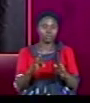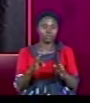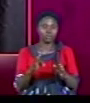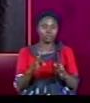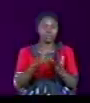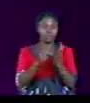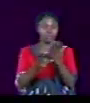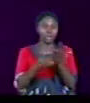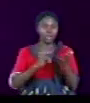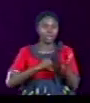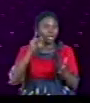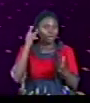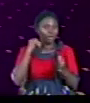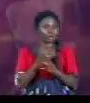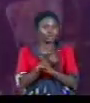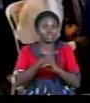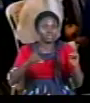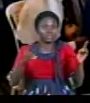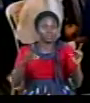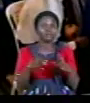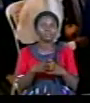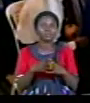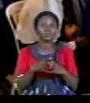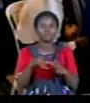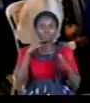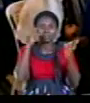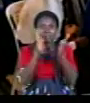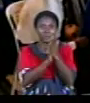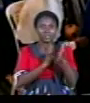delivered. Praise the Lord.